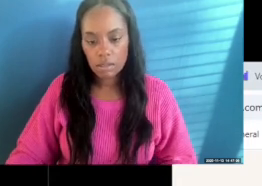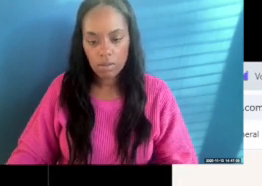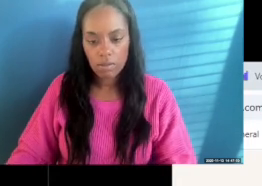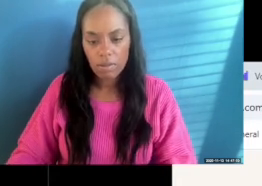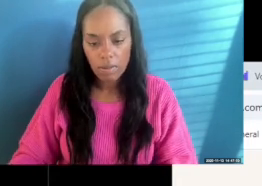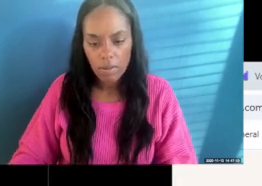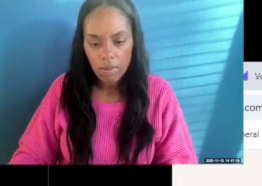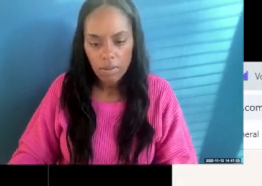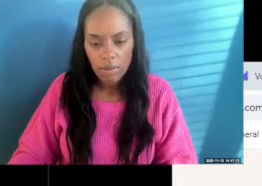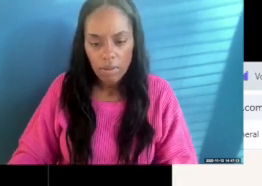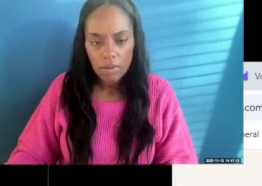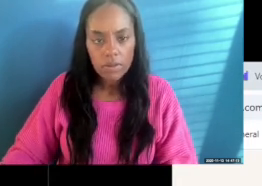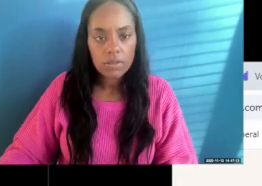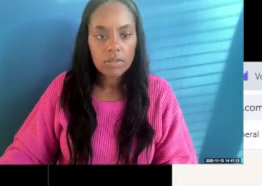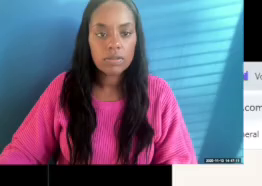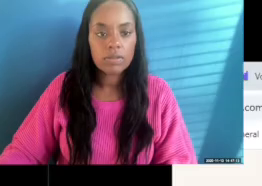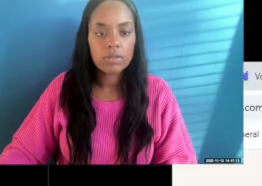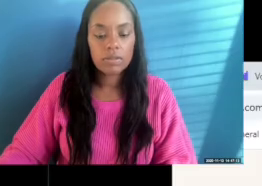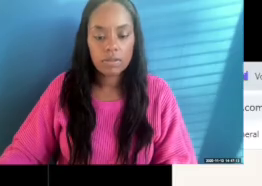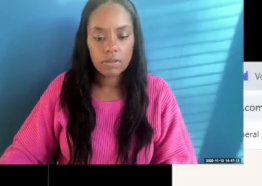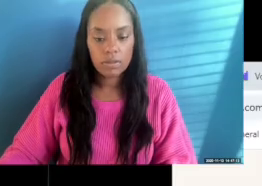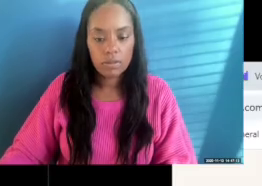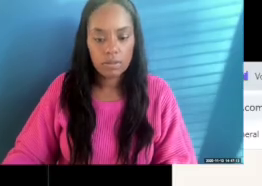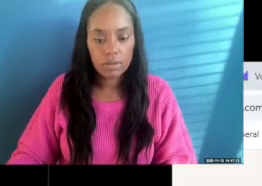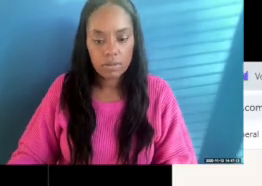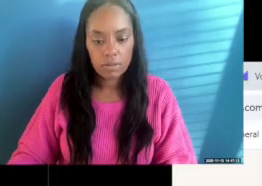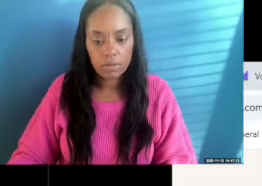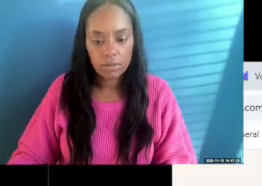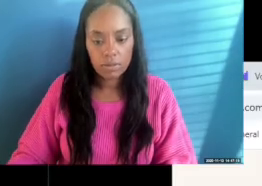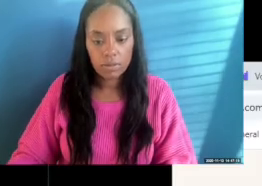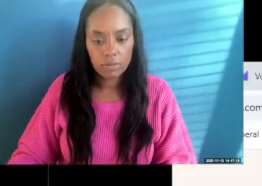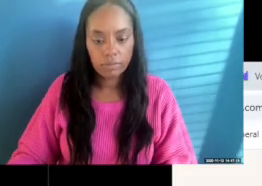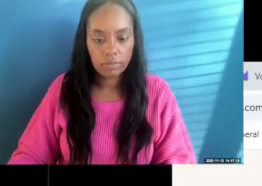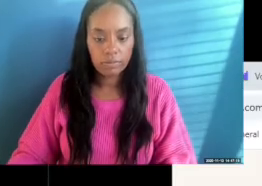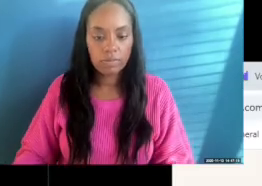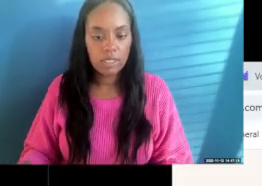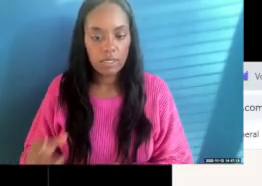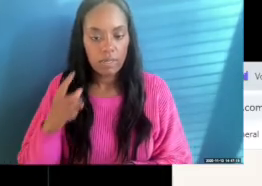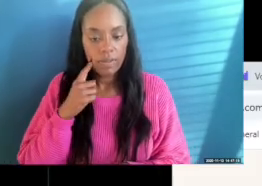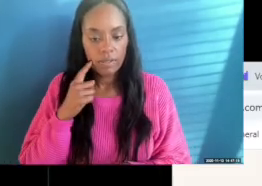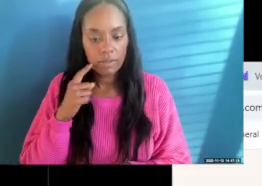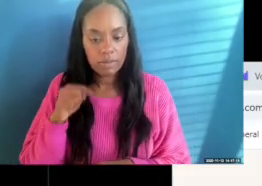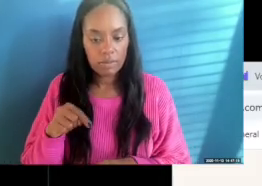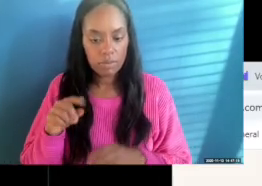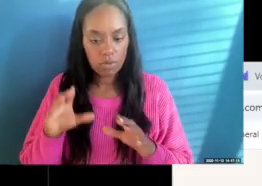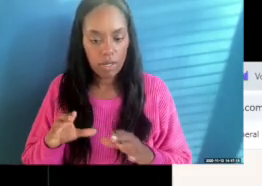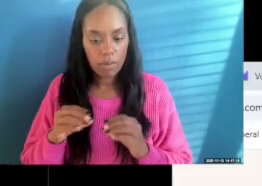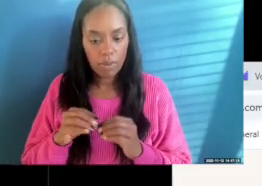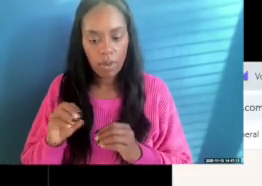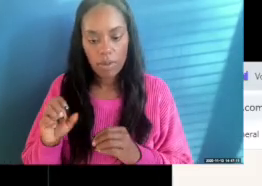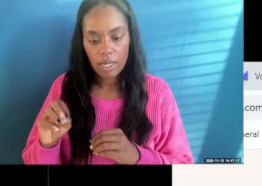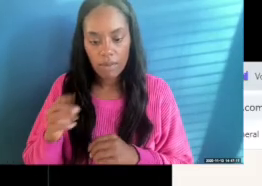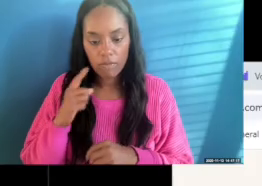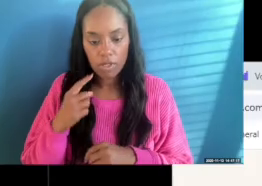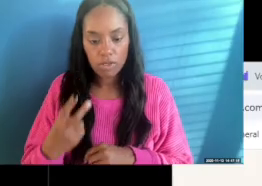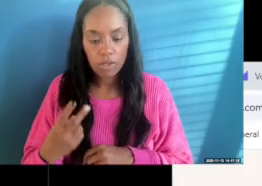for overnight charging. Essentially, I think where we're at is to meet the air quality goals, to allow class 4